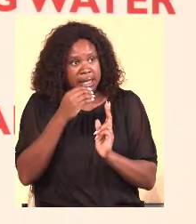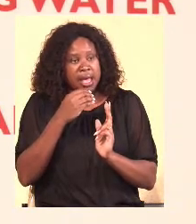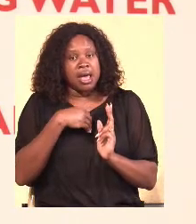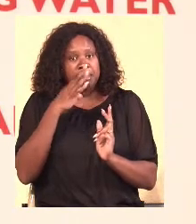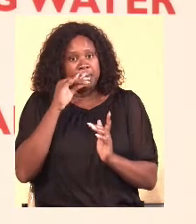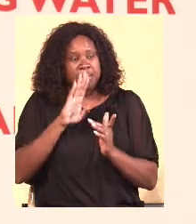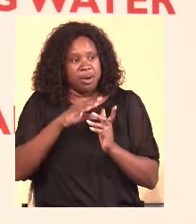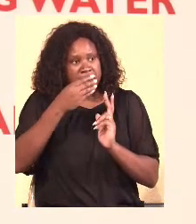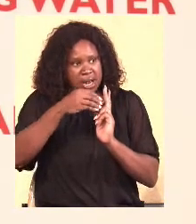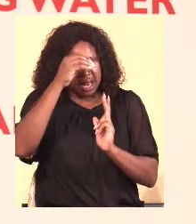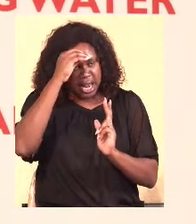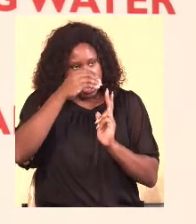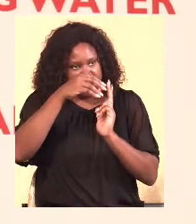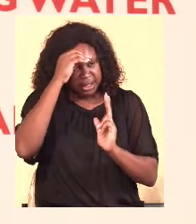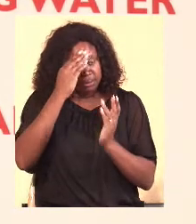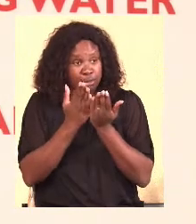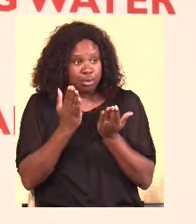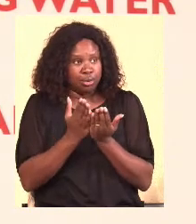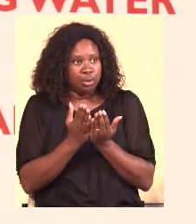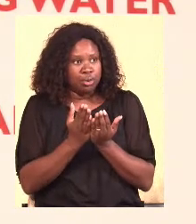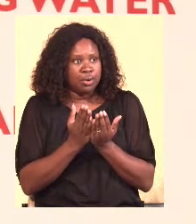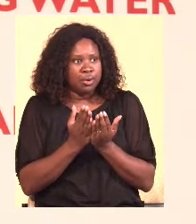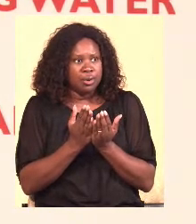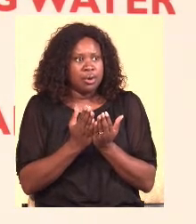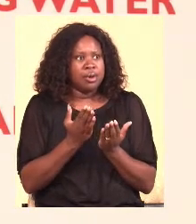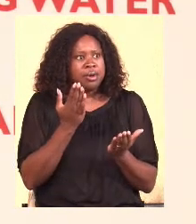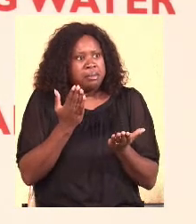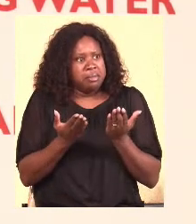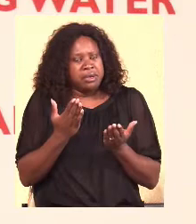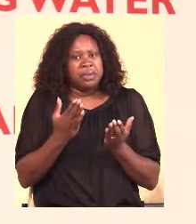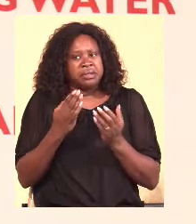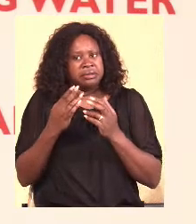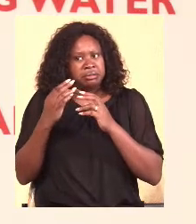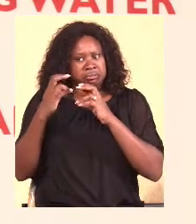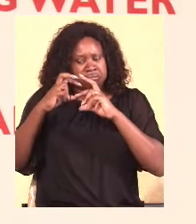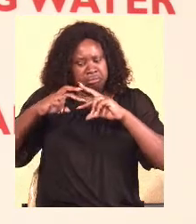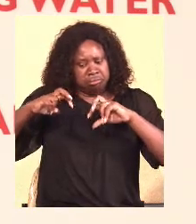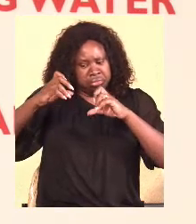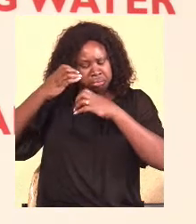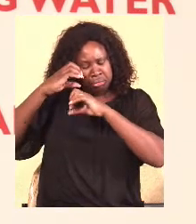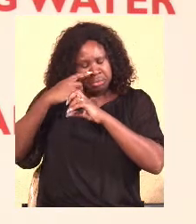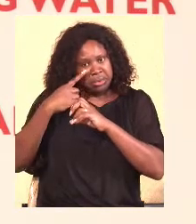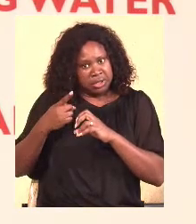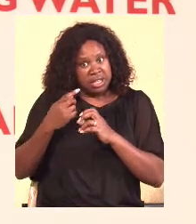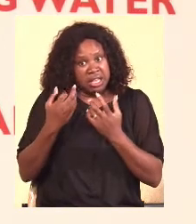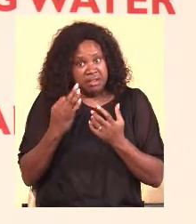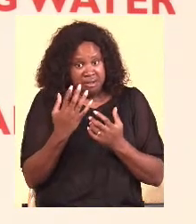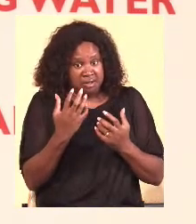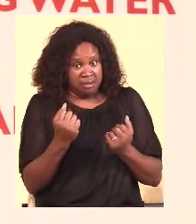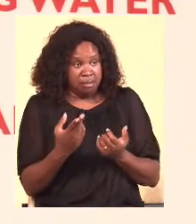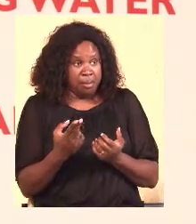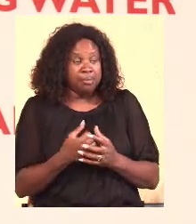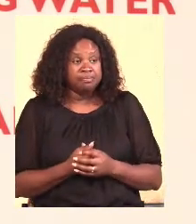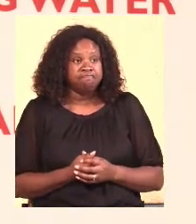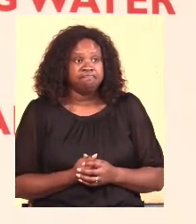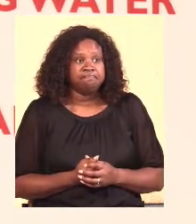learners now in school. They could perhaps be tested and see whether there are people, and they could now, on